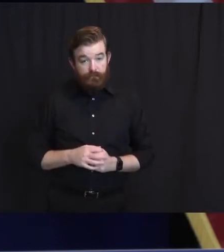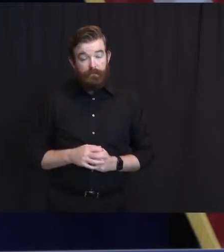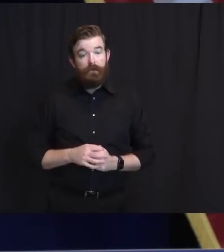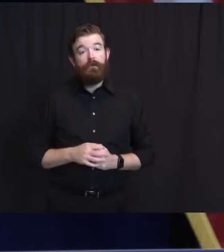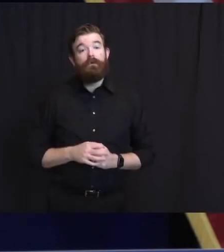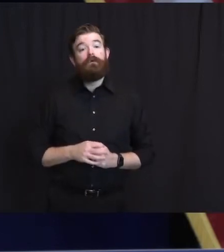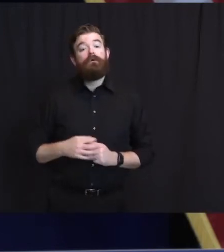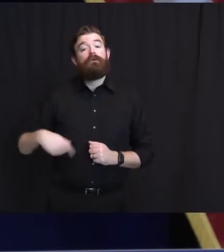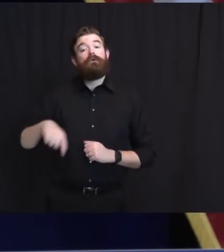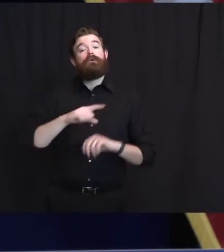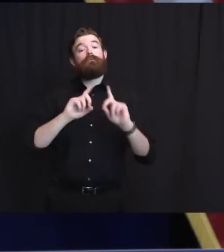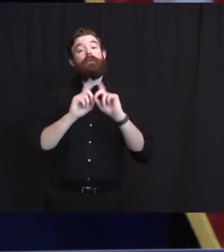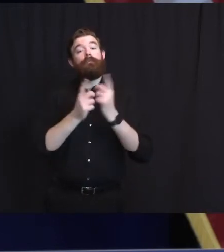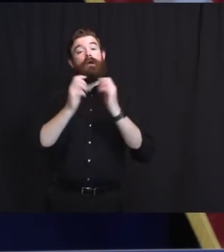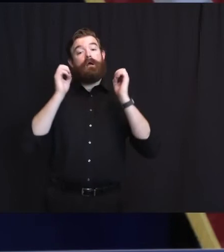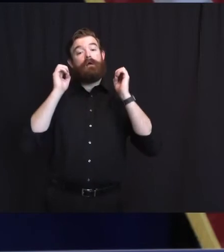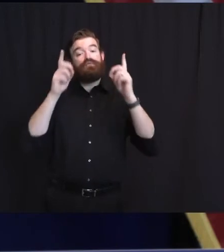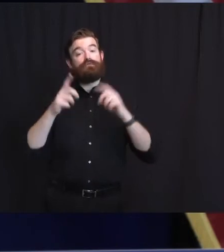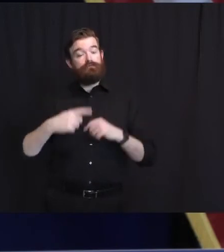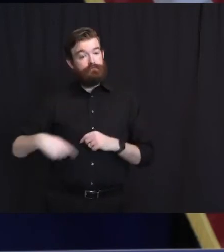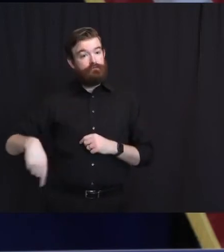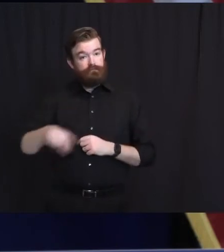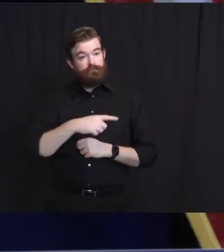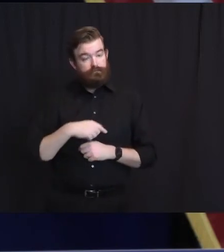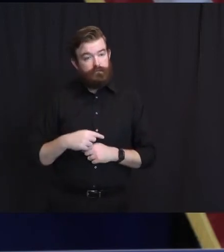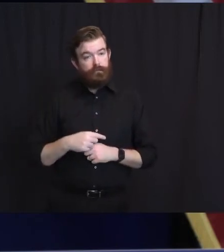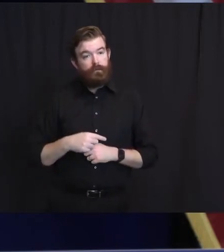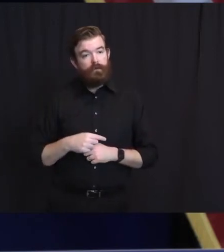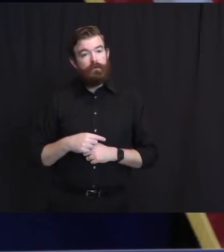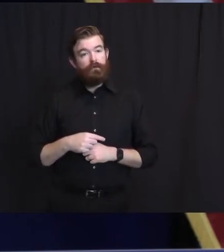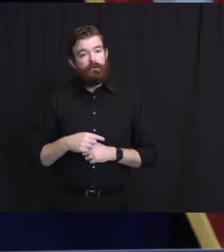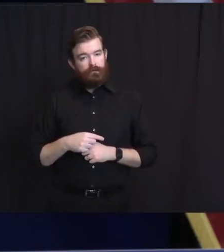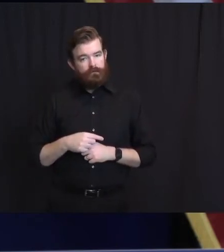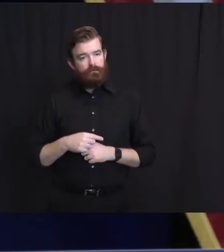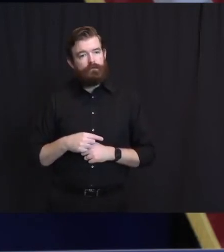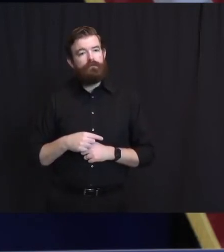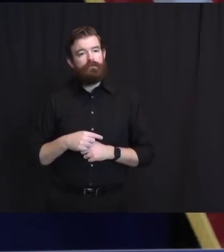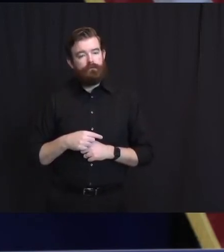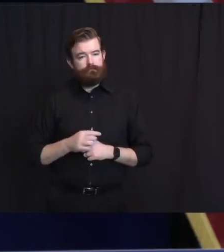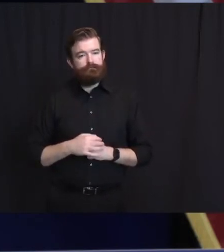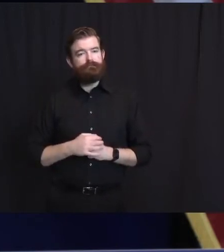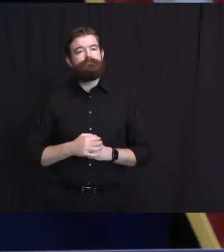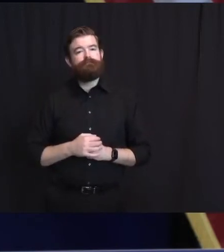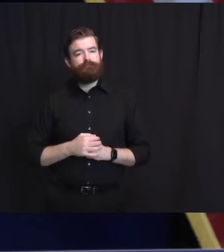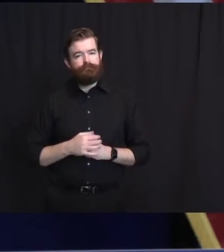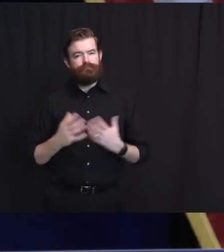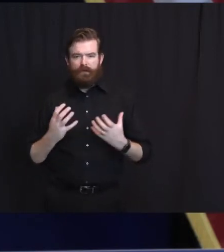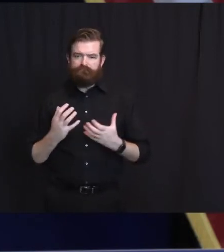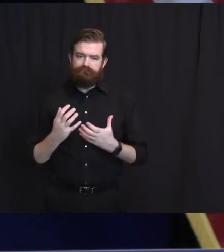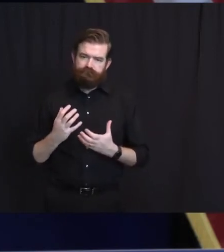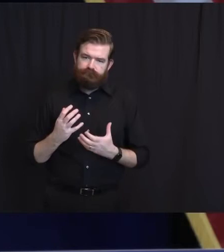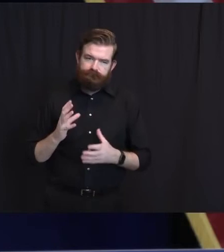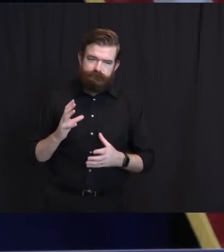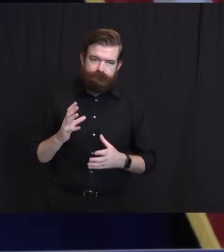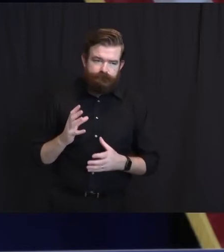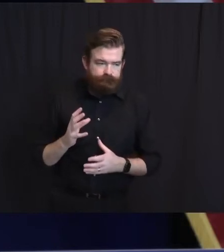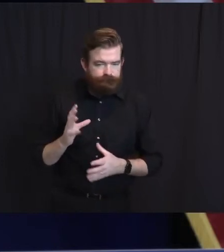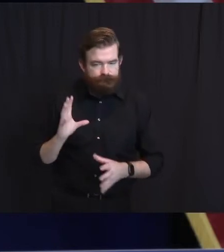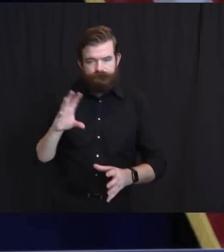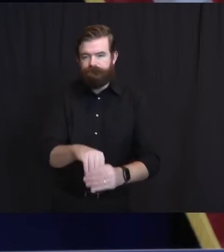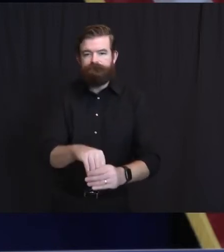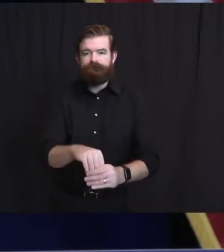intervention for increasing school readiness. New Jersey has a remarkable stature in our nation's early childhood education